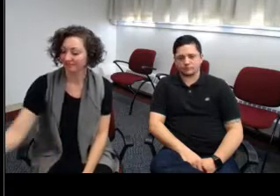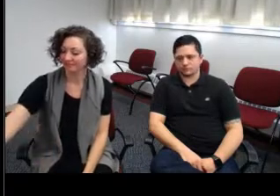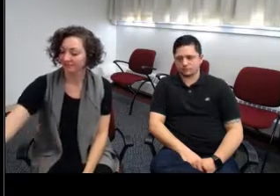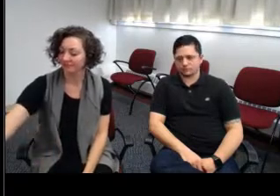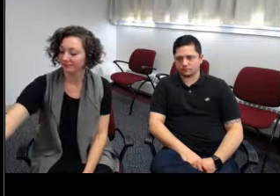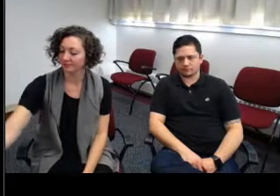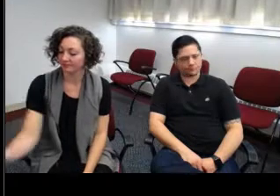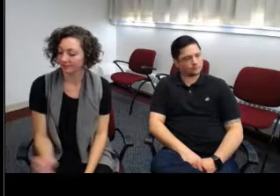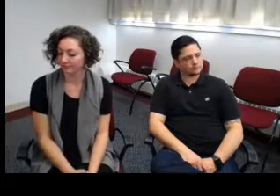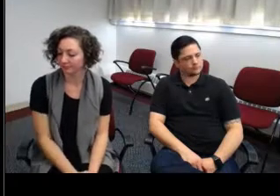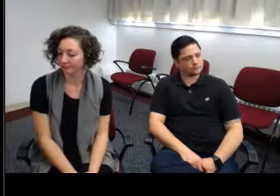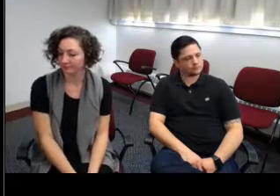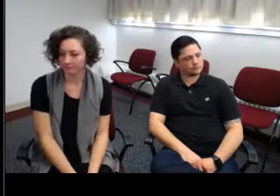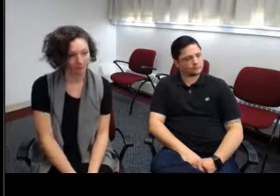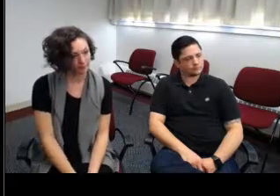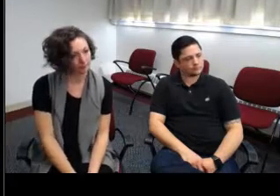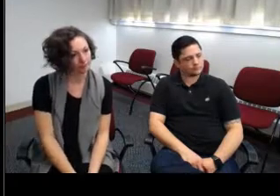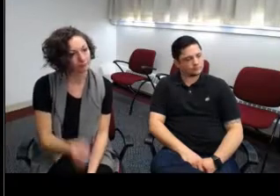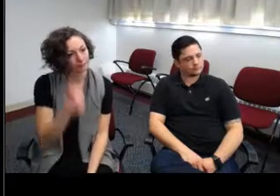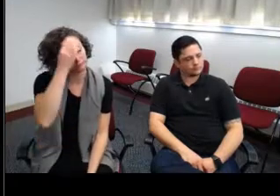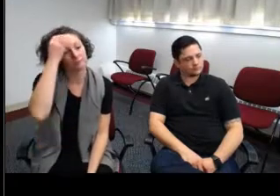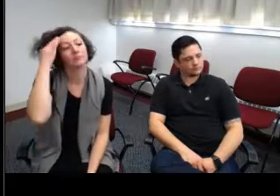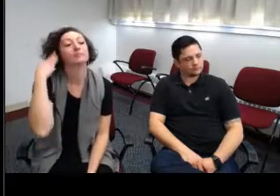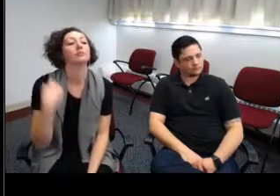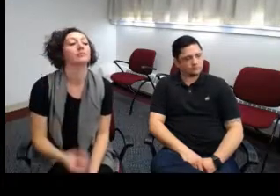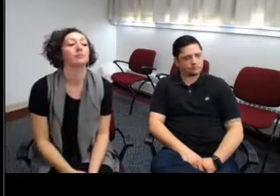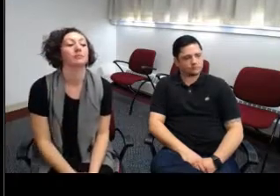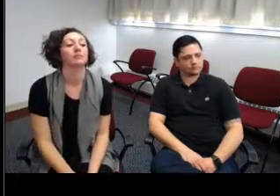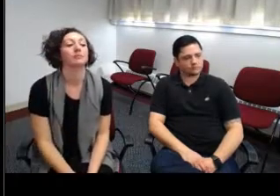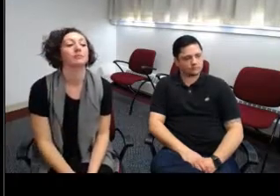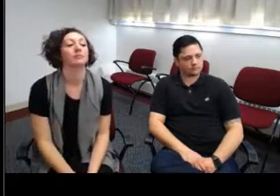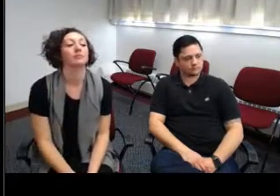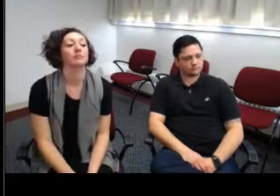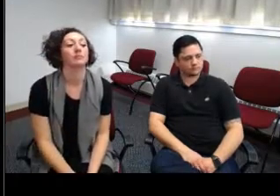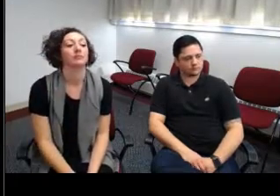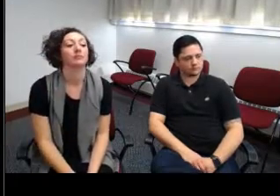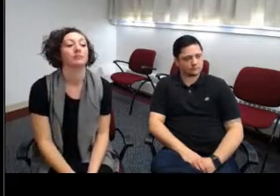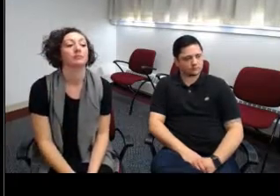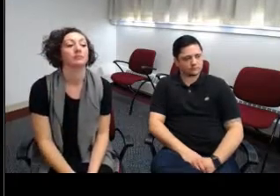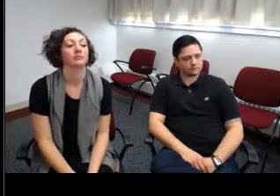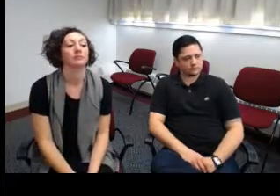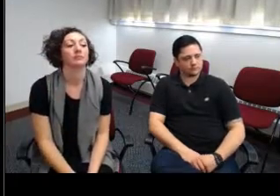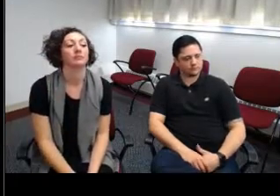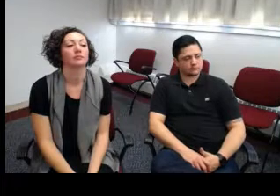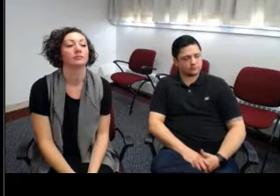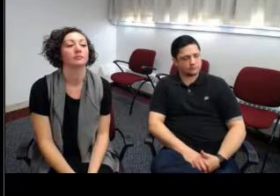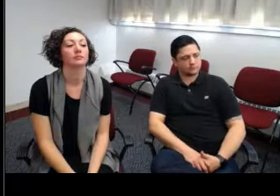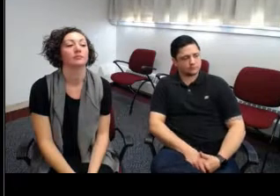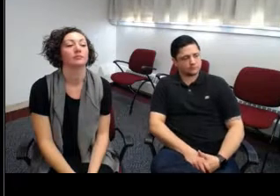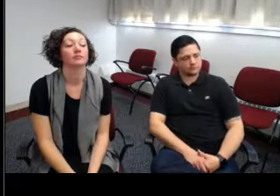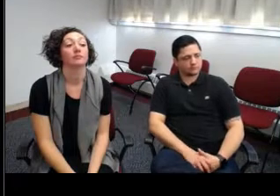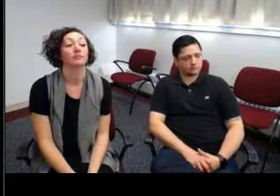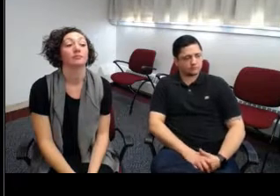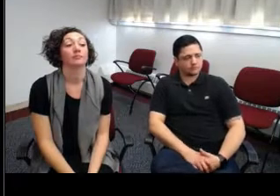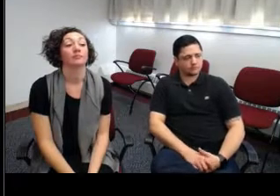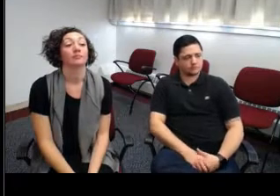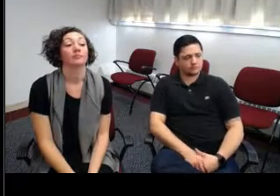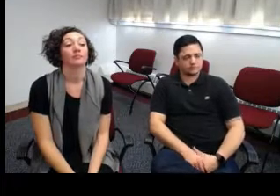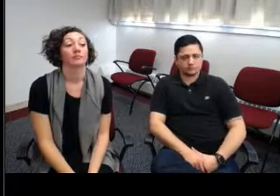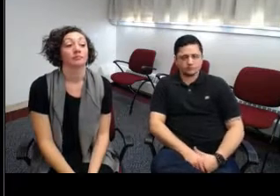So someone was wondering, are there any evidence-based therapies that are particularly helpful in engaging a deaf